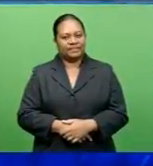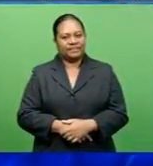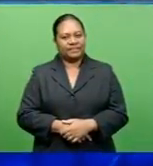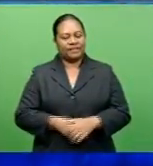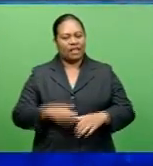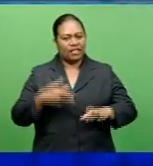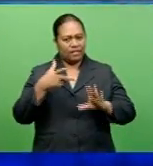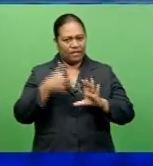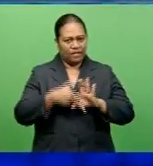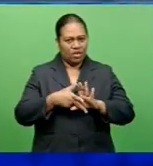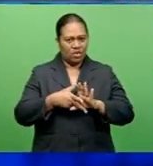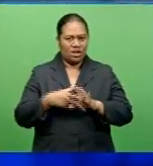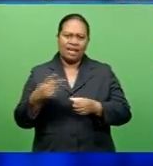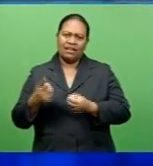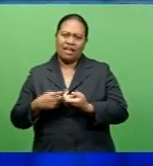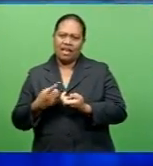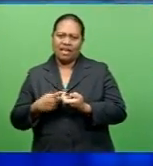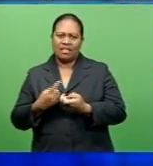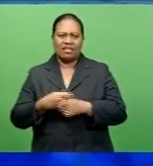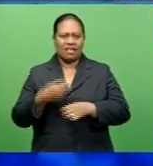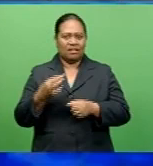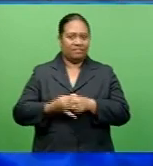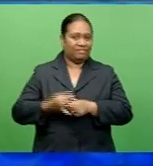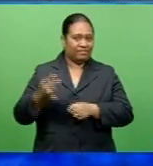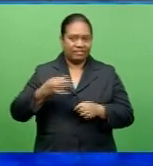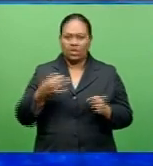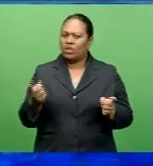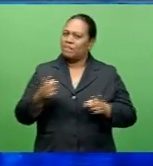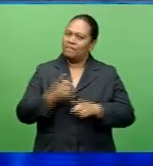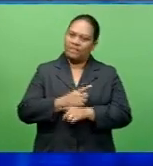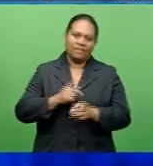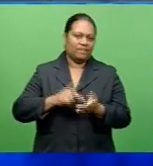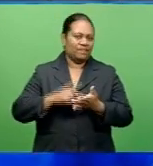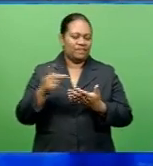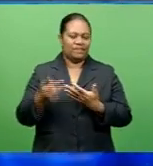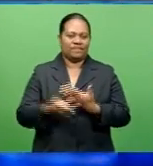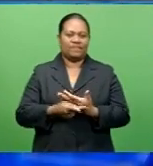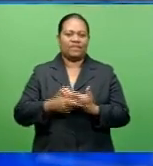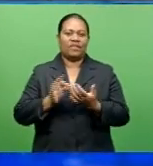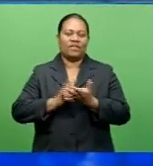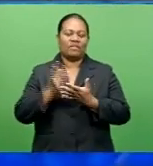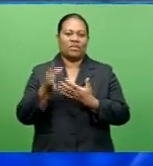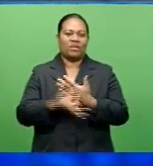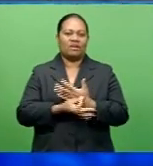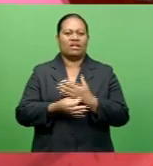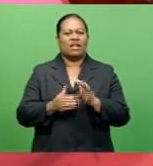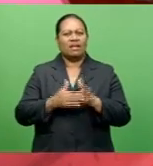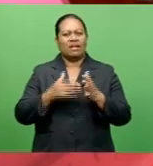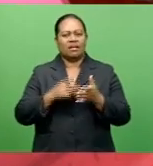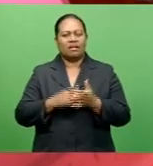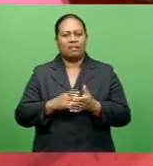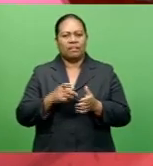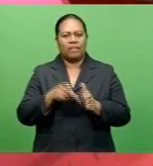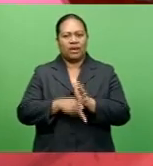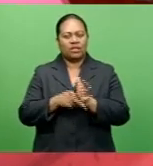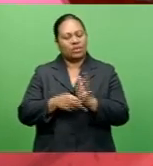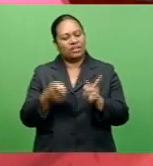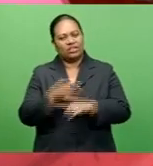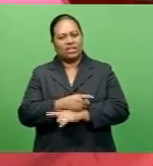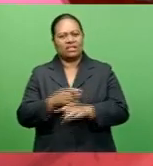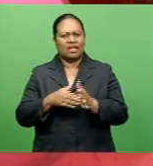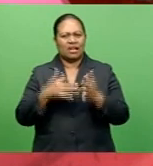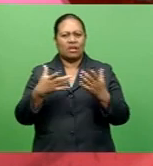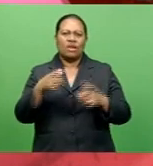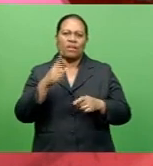The fuel and liquefied petroleum gas prices will change from February 1st. The price of motor spirit will increase by 5 cents and will